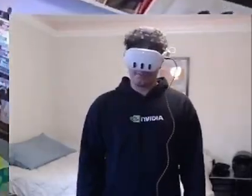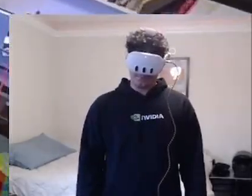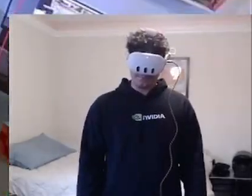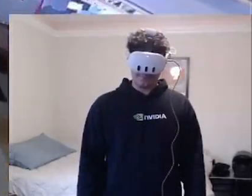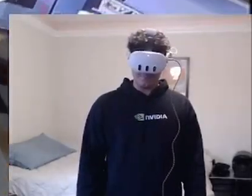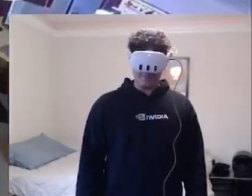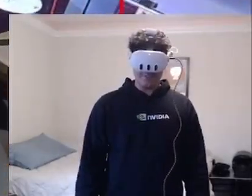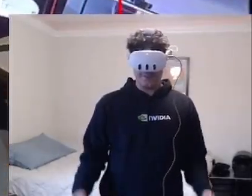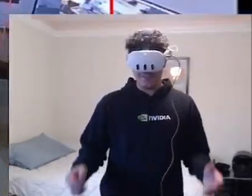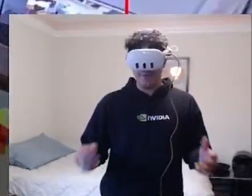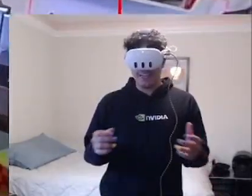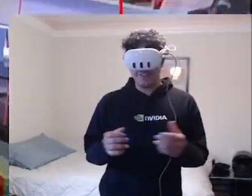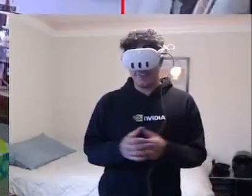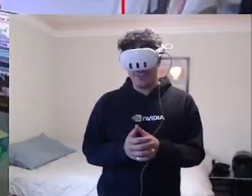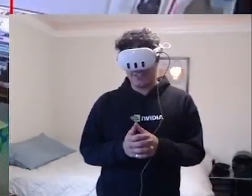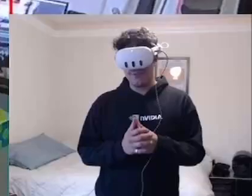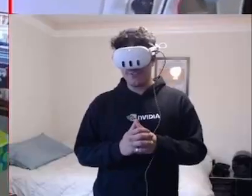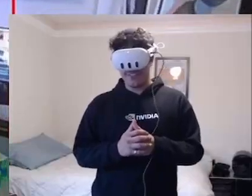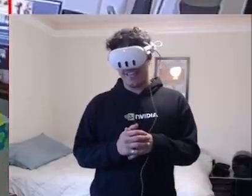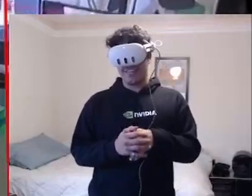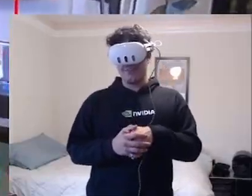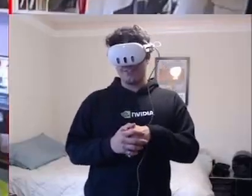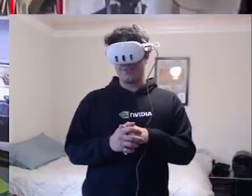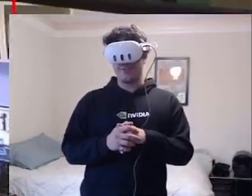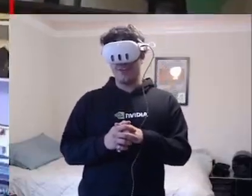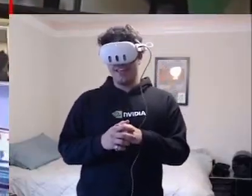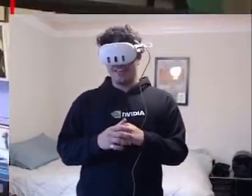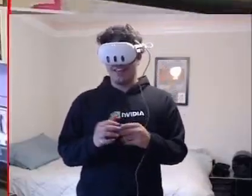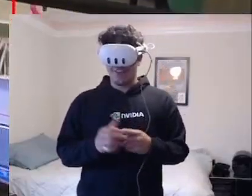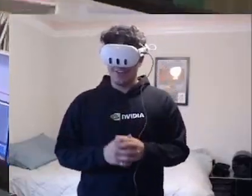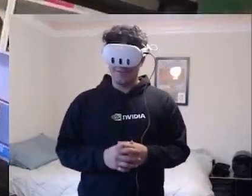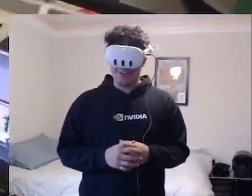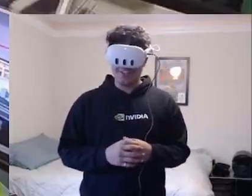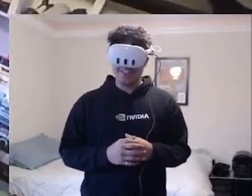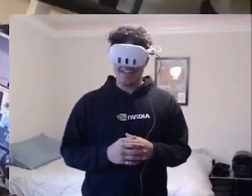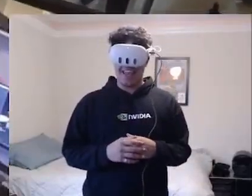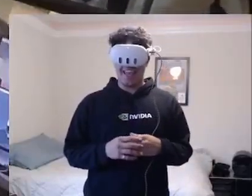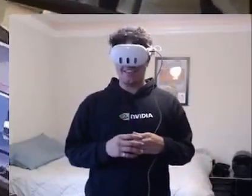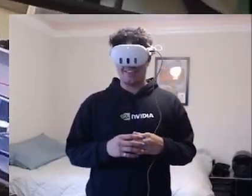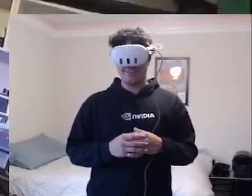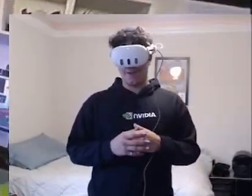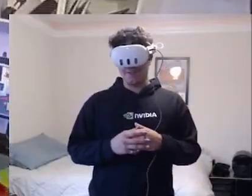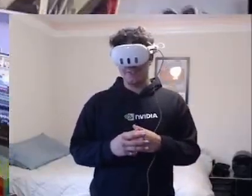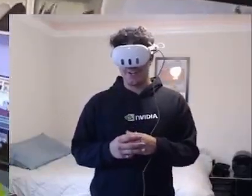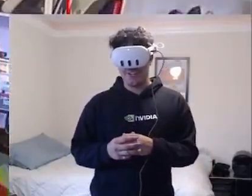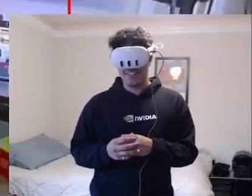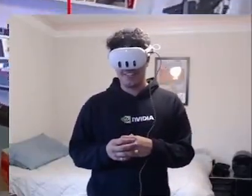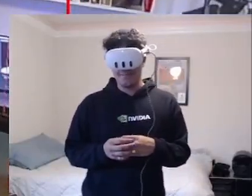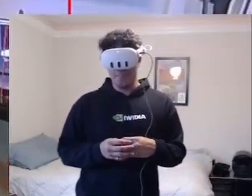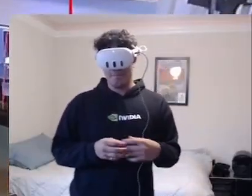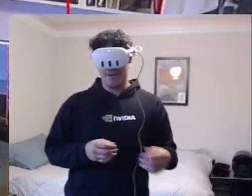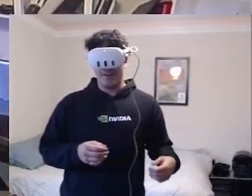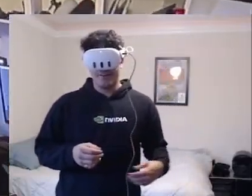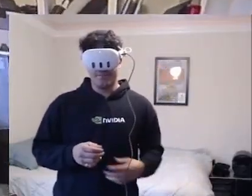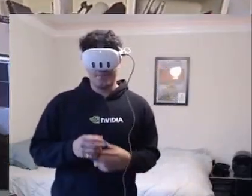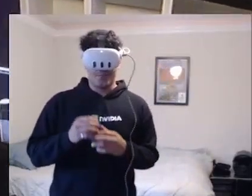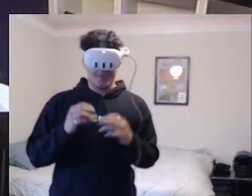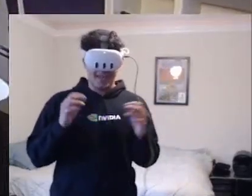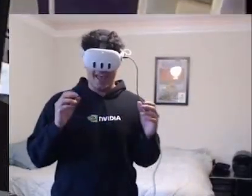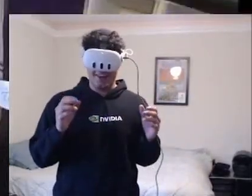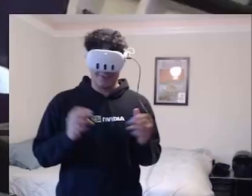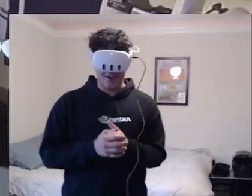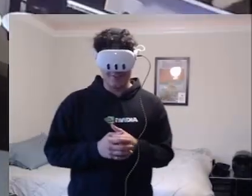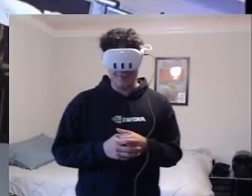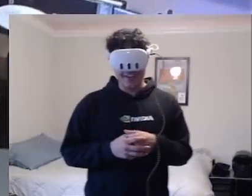hackathon. First, I want to give a huge thank you to the FIU judges and the sponsored judges.